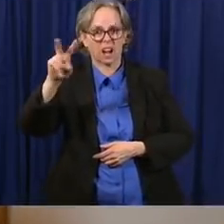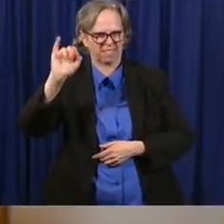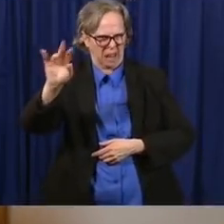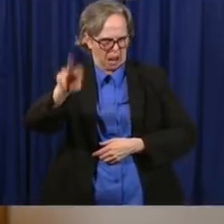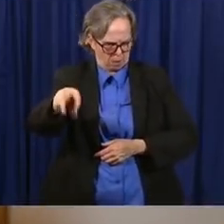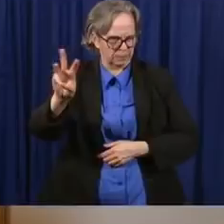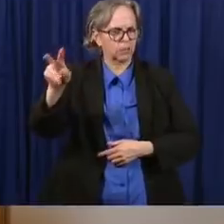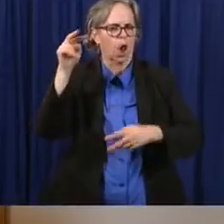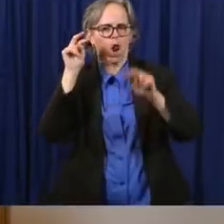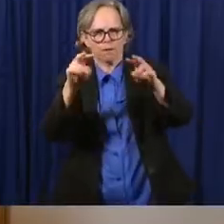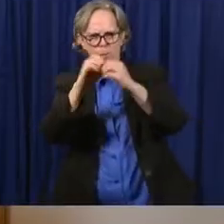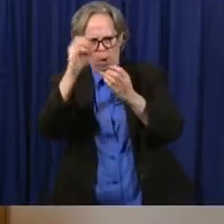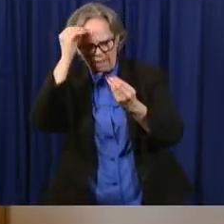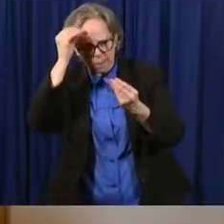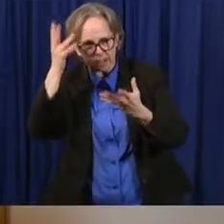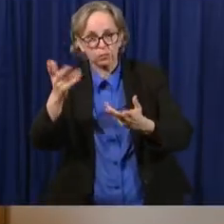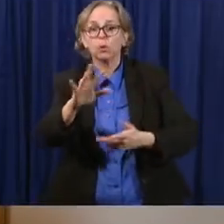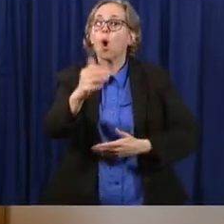coronavirus.ohio.gov, or call